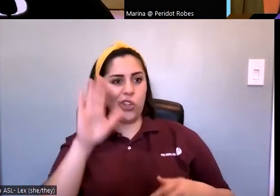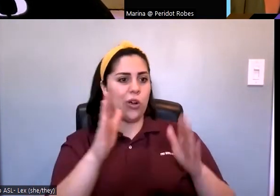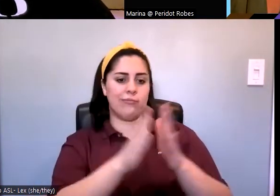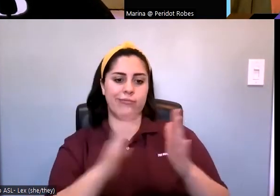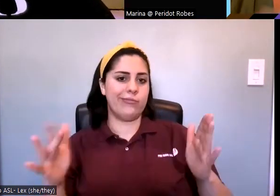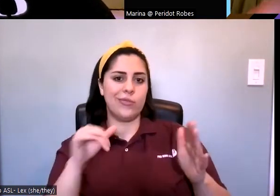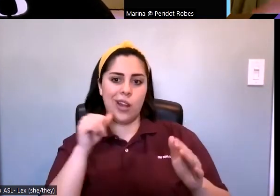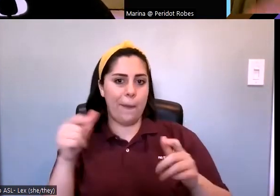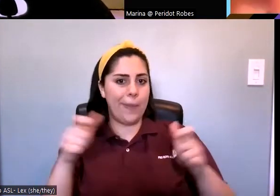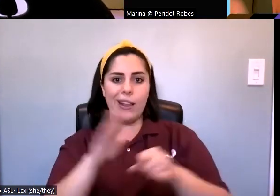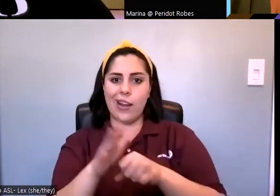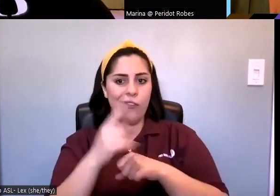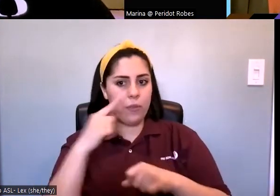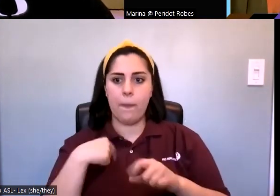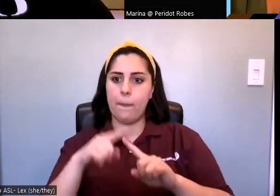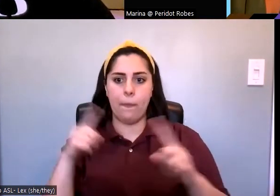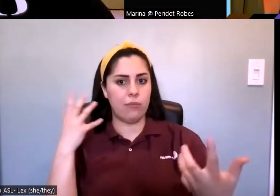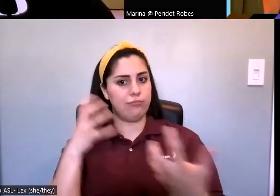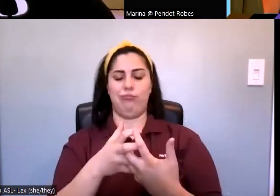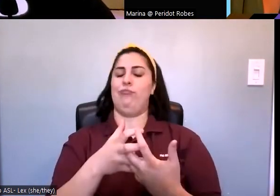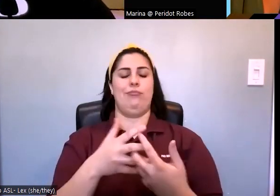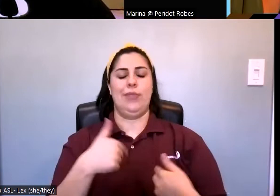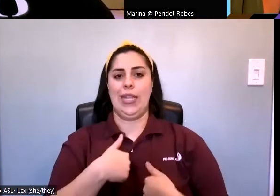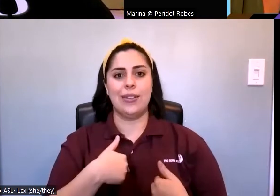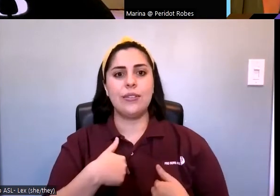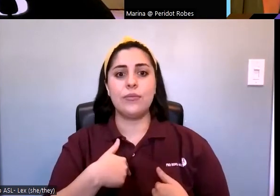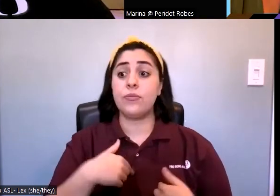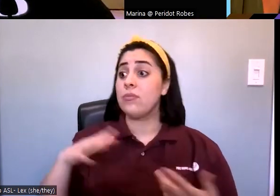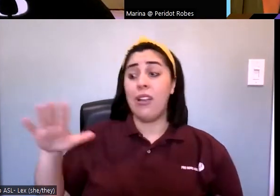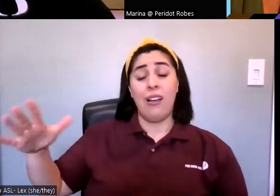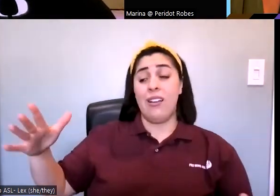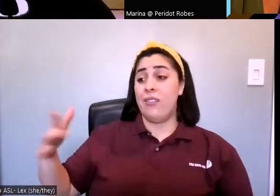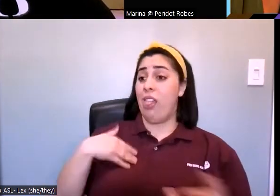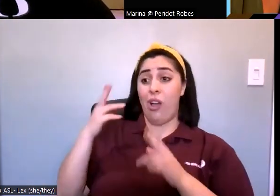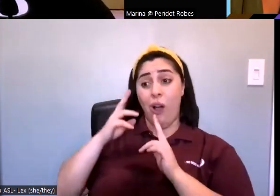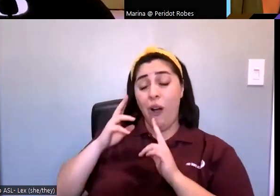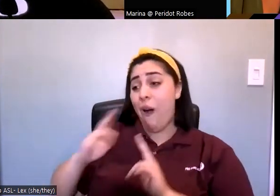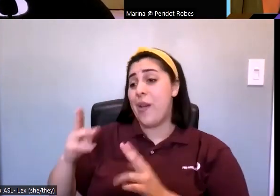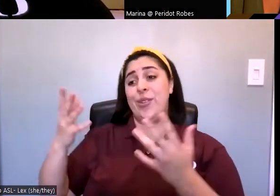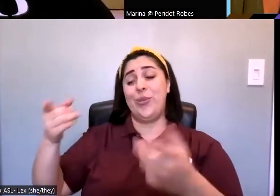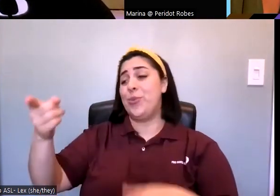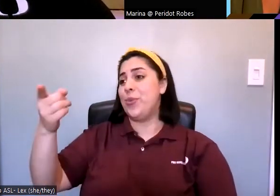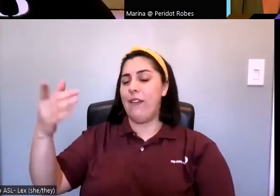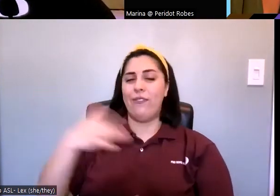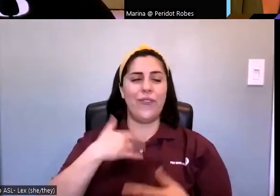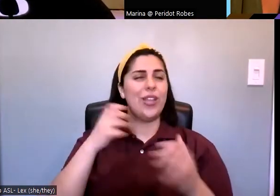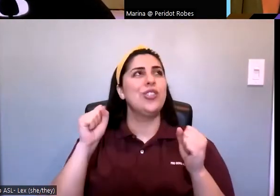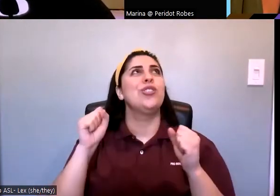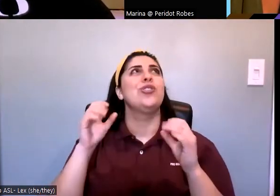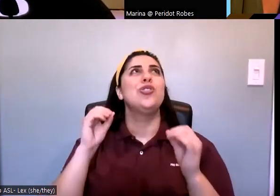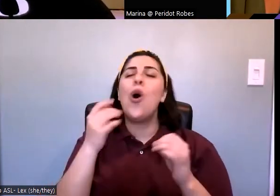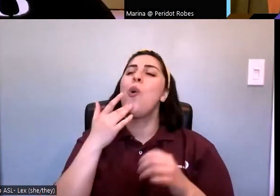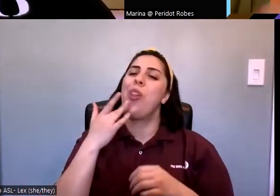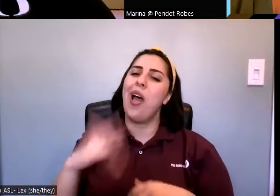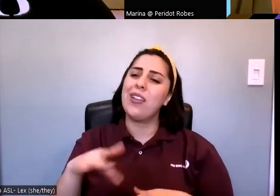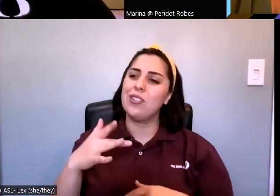to be doing it. I take it really seriously. It's an honor to be doing. I feel so lucky and